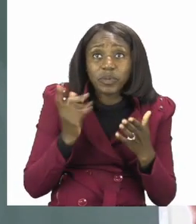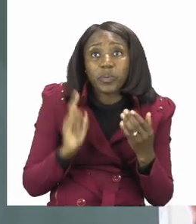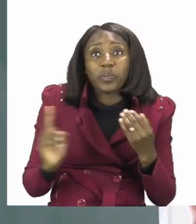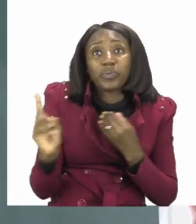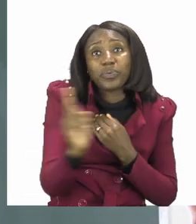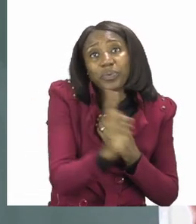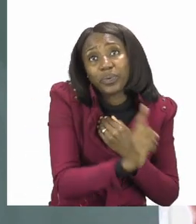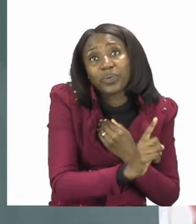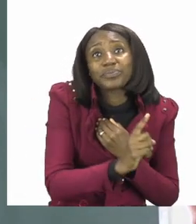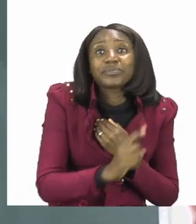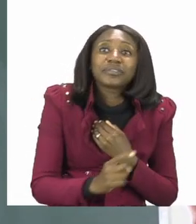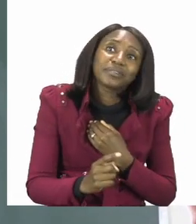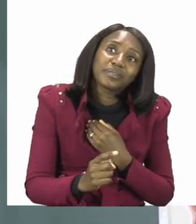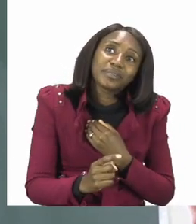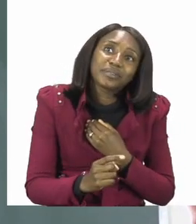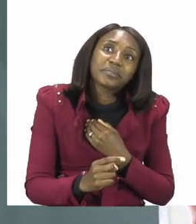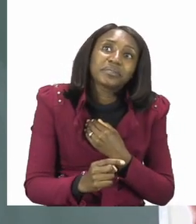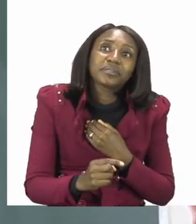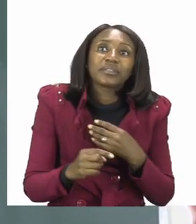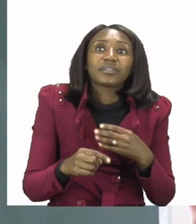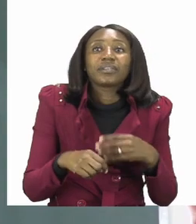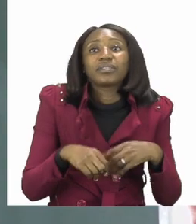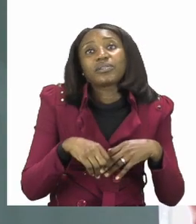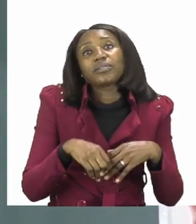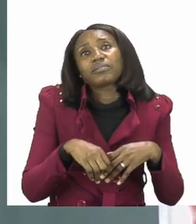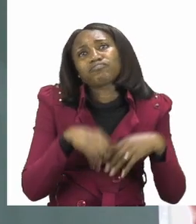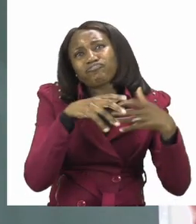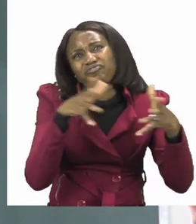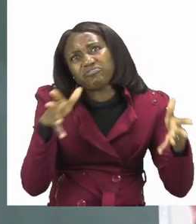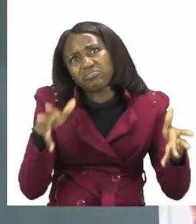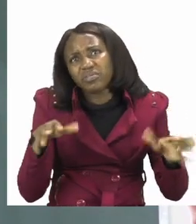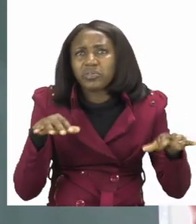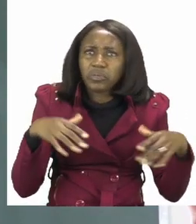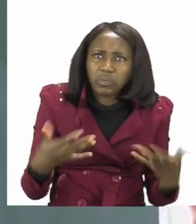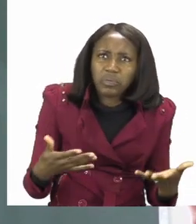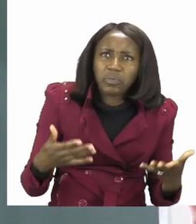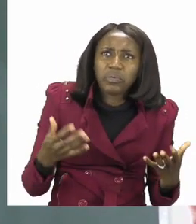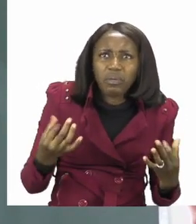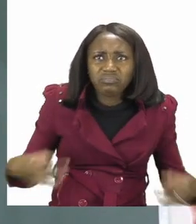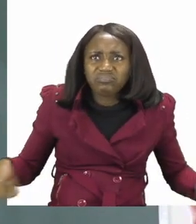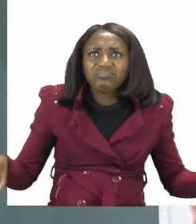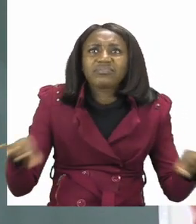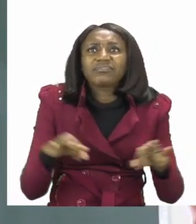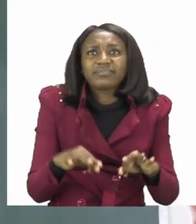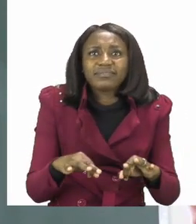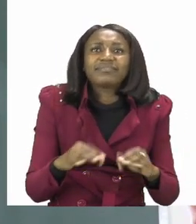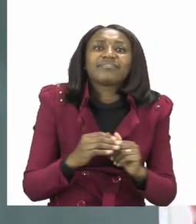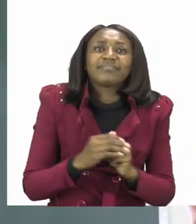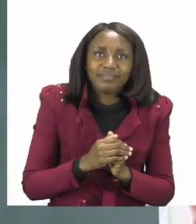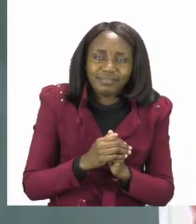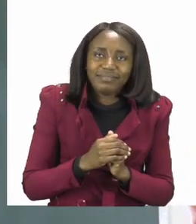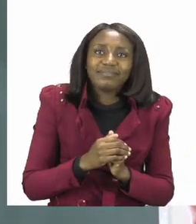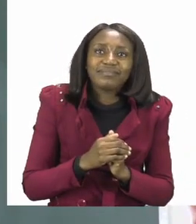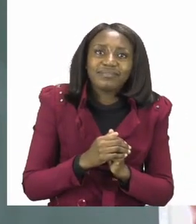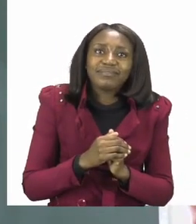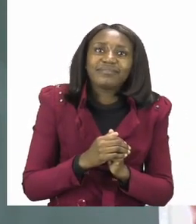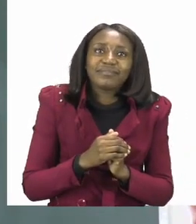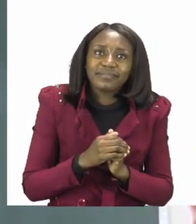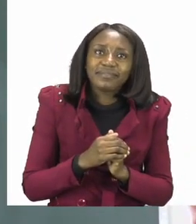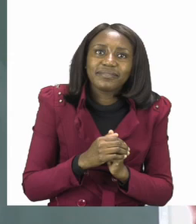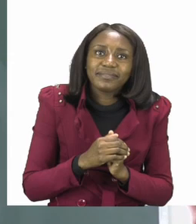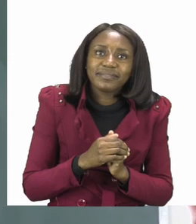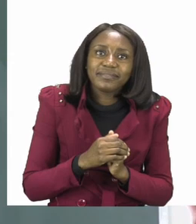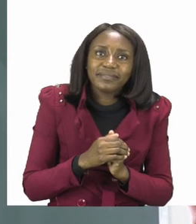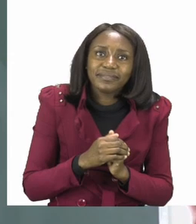goes camping, they need a tent if they're going to be sleeping outside. And that's exactly the way it is shaped,